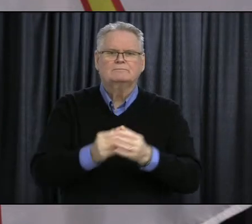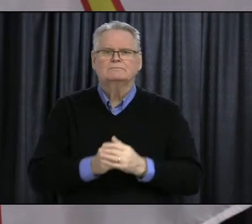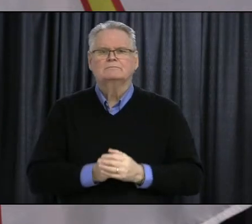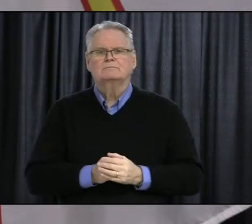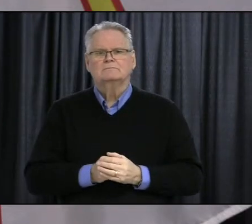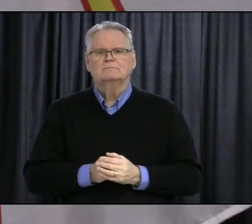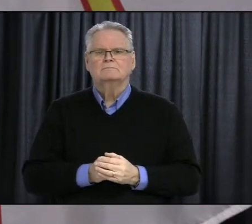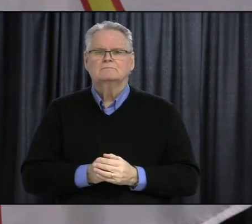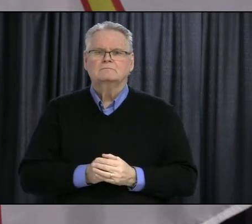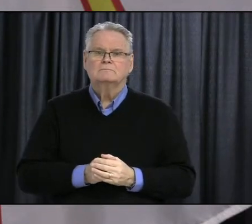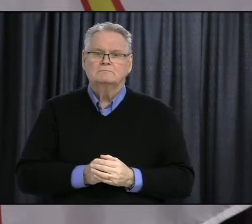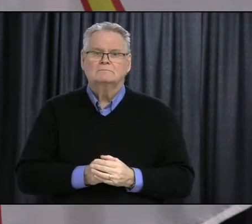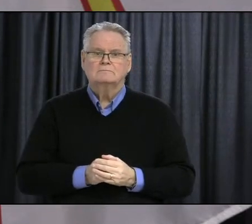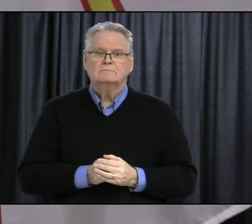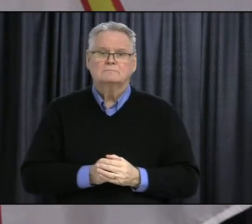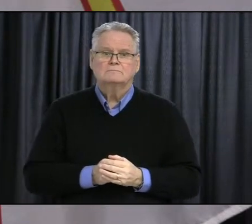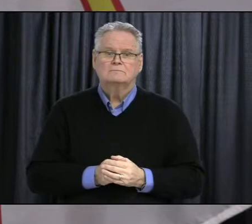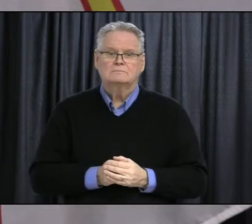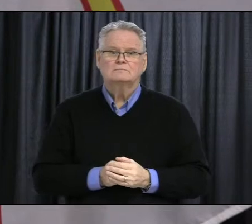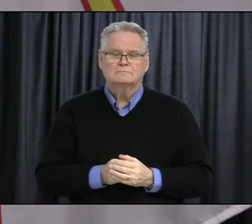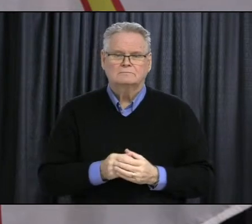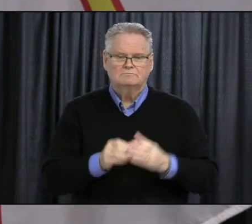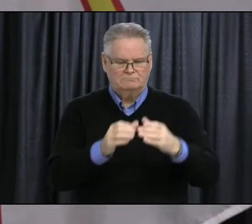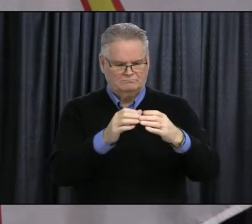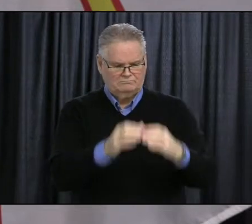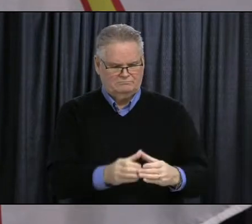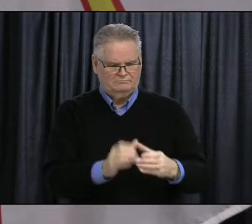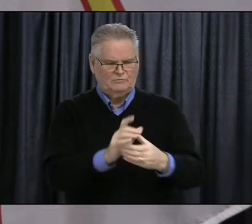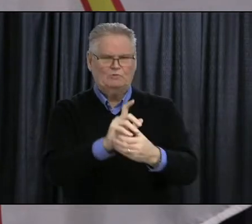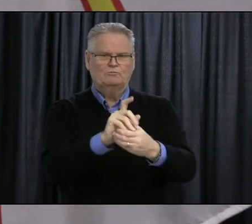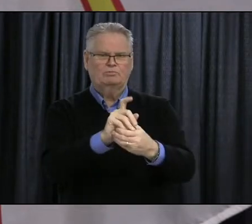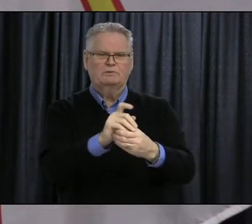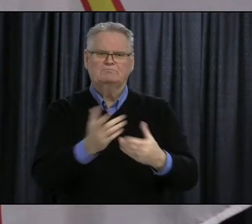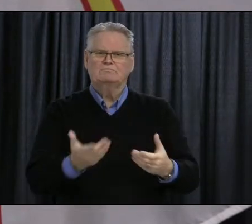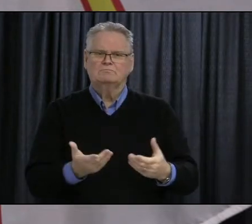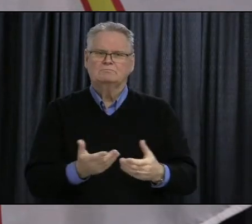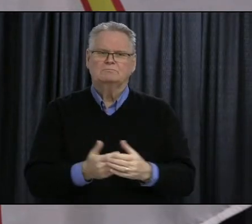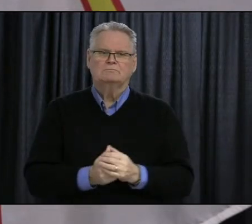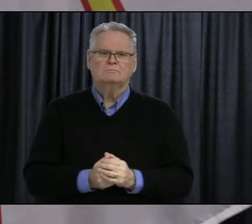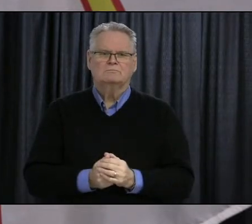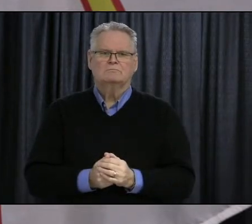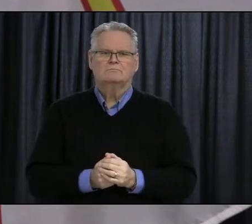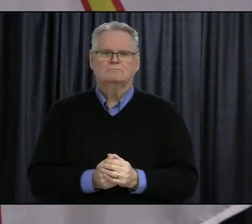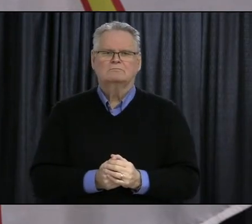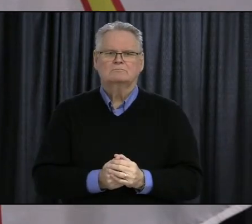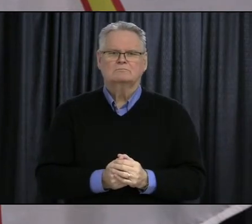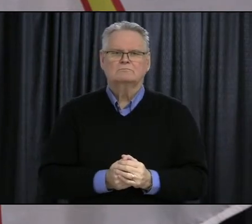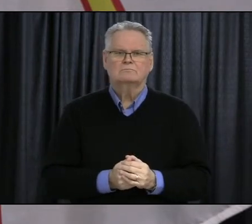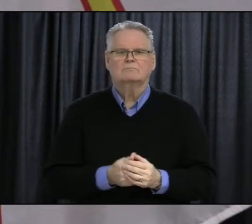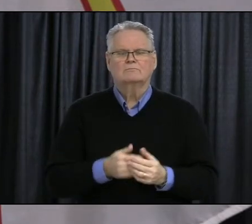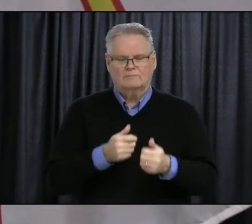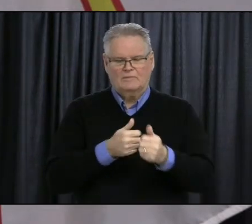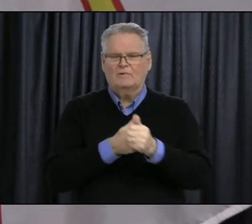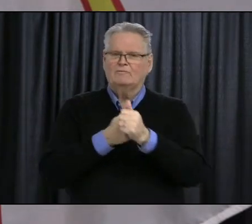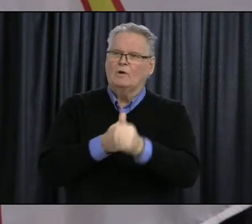and to make sure that you cover all of those surfaces where people frequently touch, doorknobs,